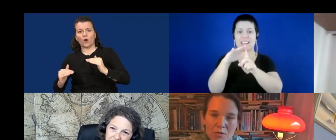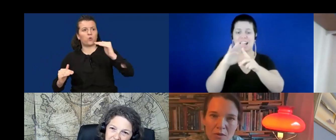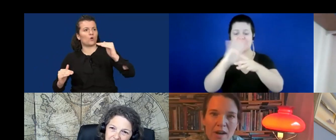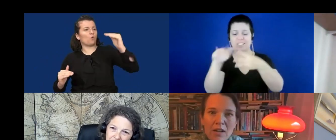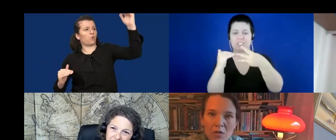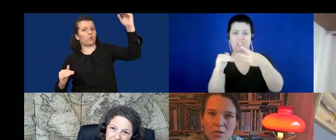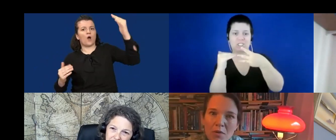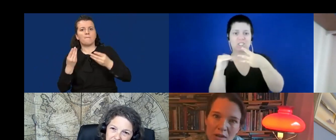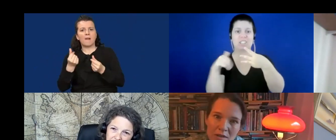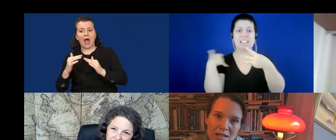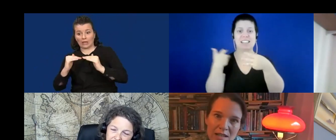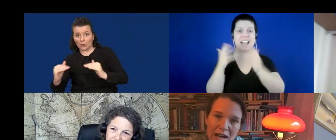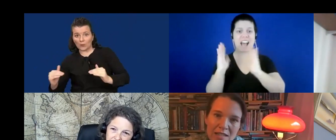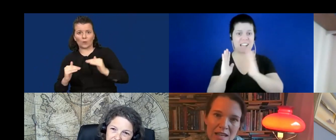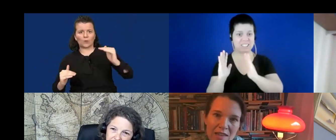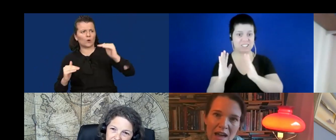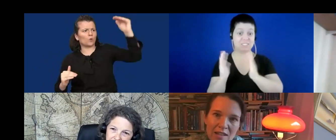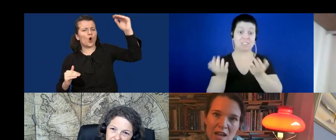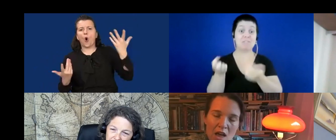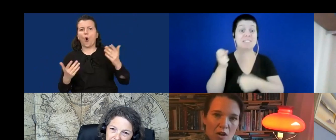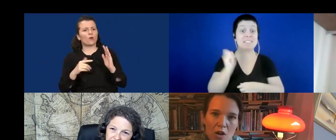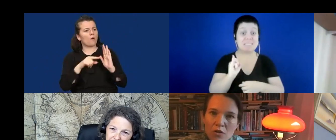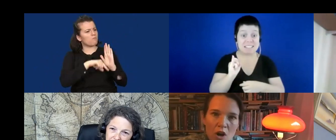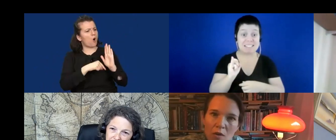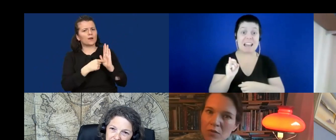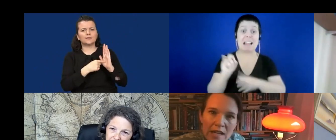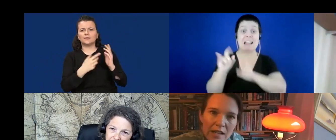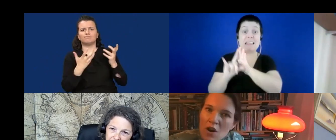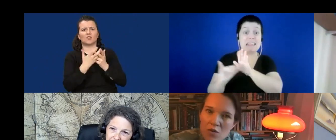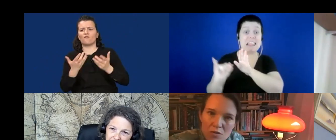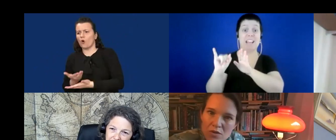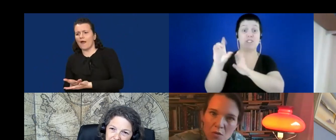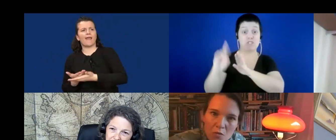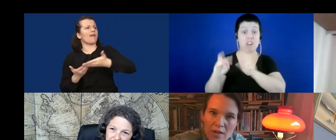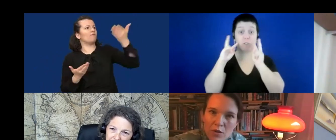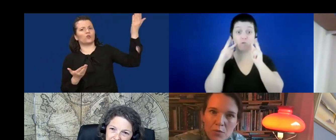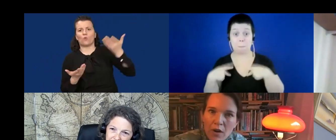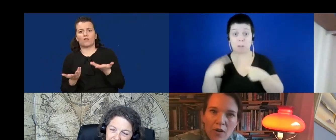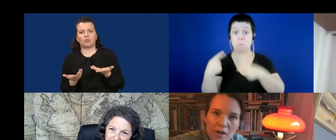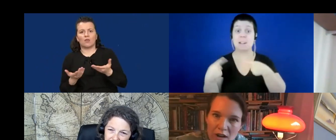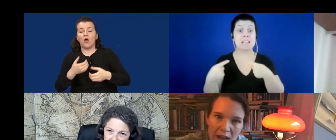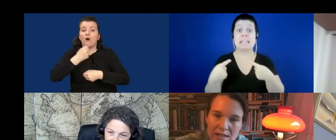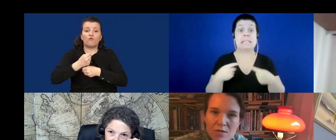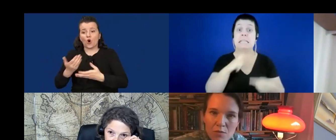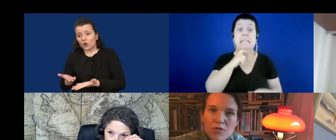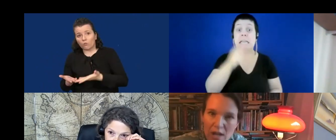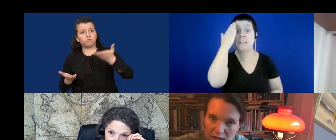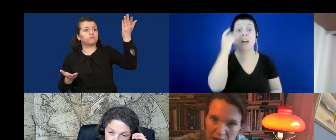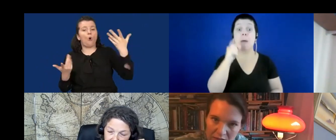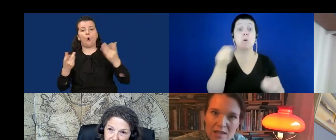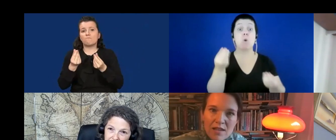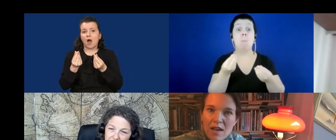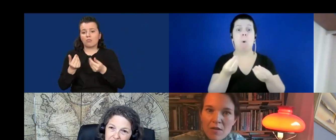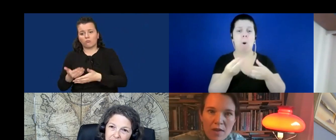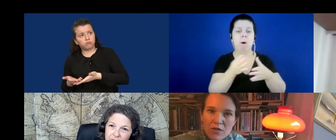these human rights laws and policies, I'd say that no one really knows whether to prioritize projects